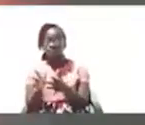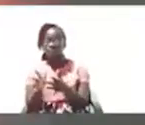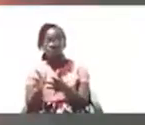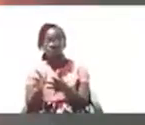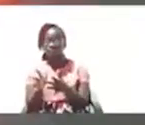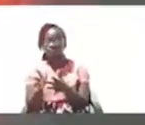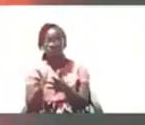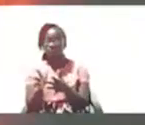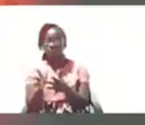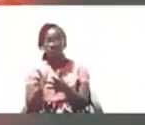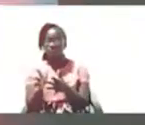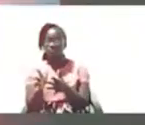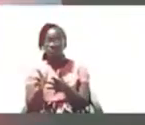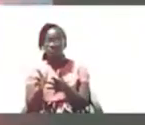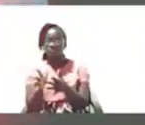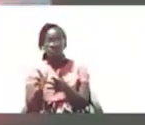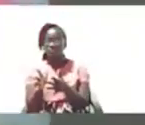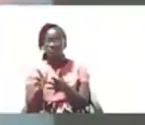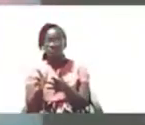When